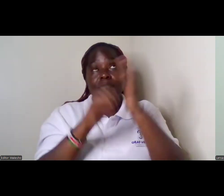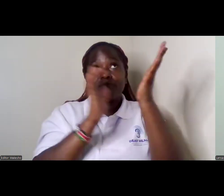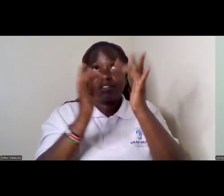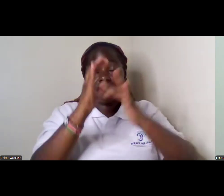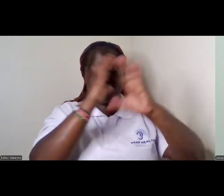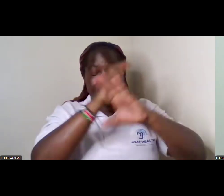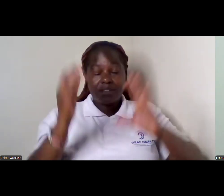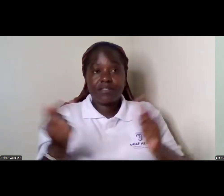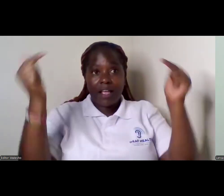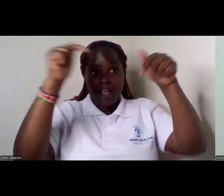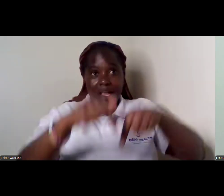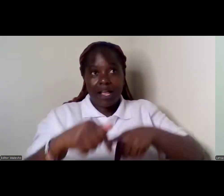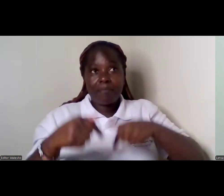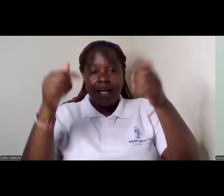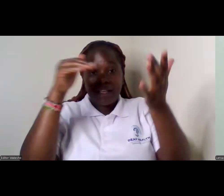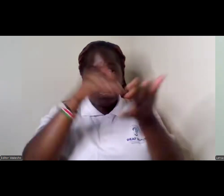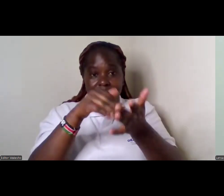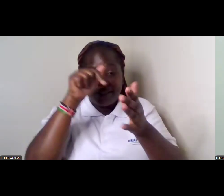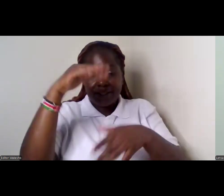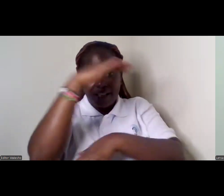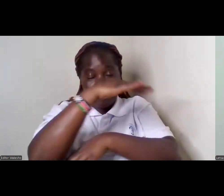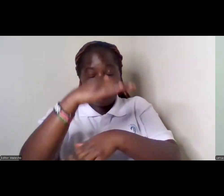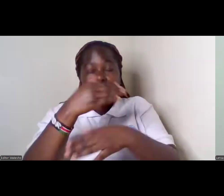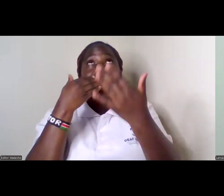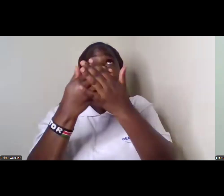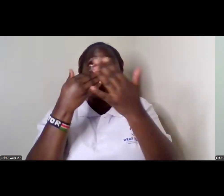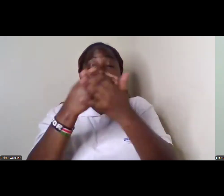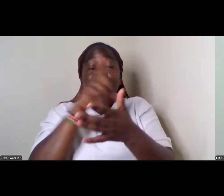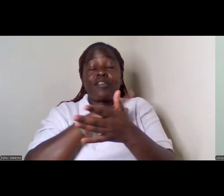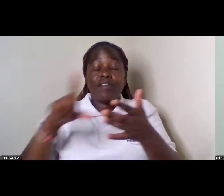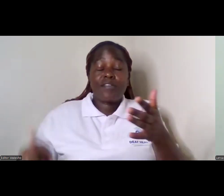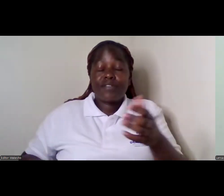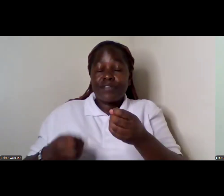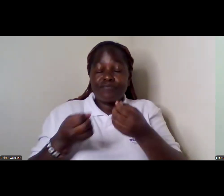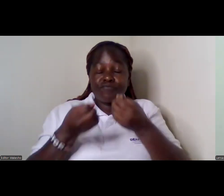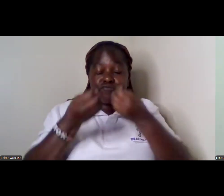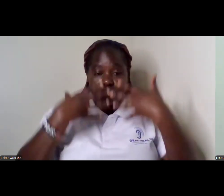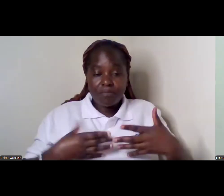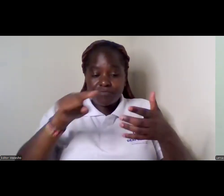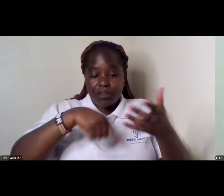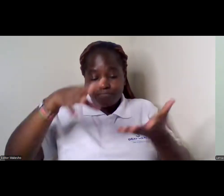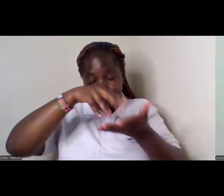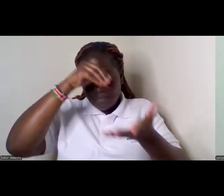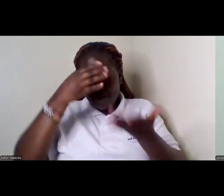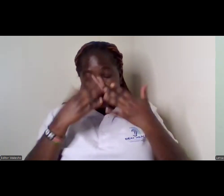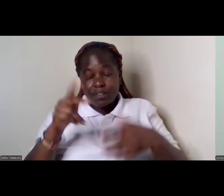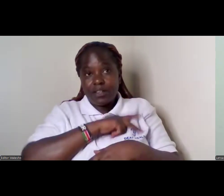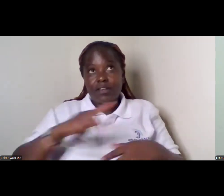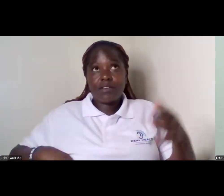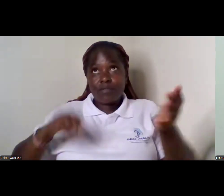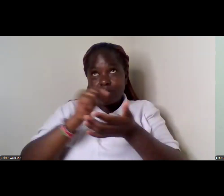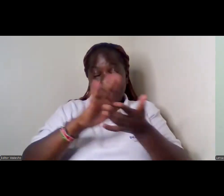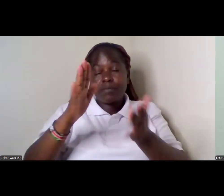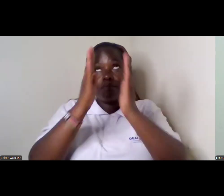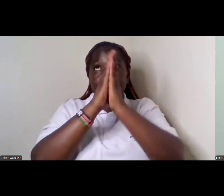we come before you again this evening. We are very grateful, Lord, for the information that we've learned, Almighty King of Glory. And we pray,